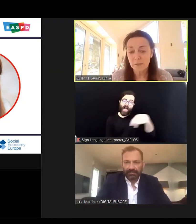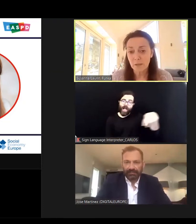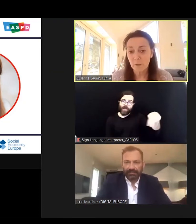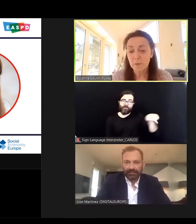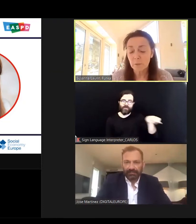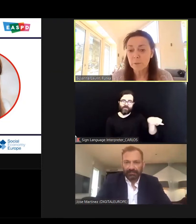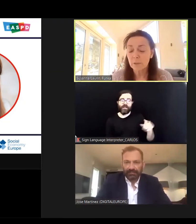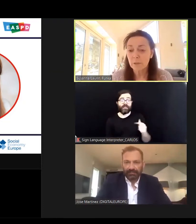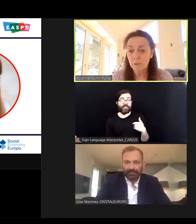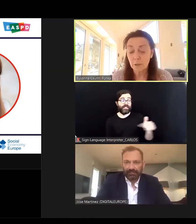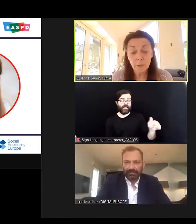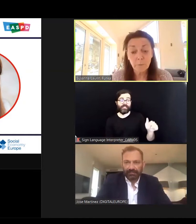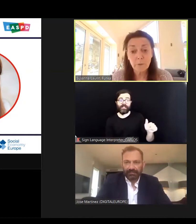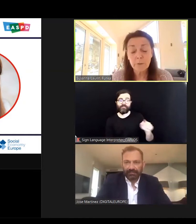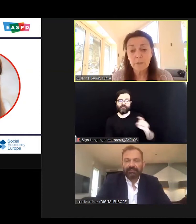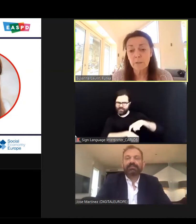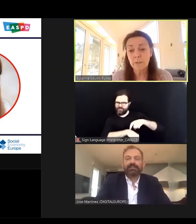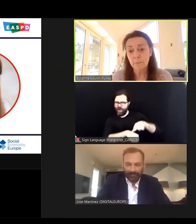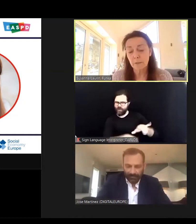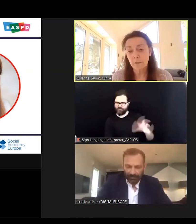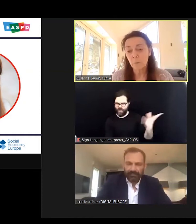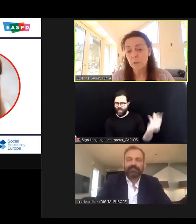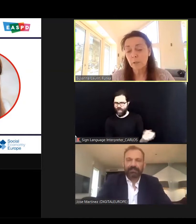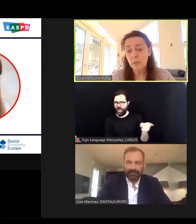for the technology providers?